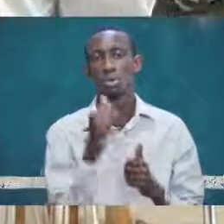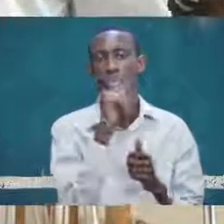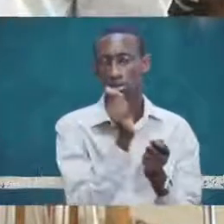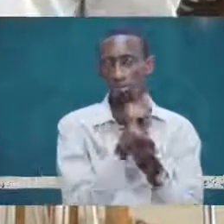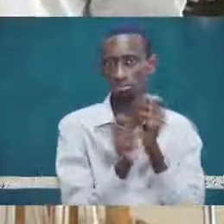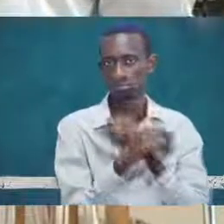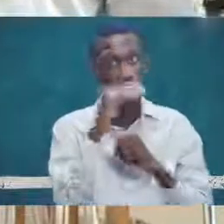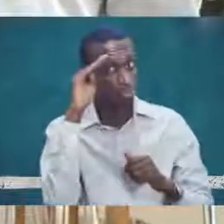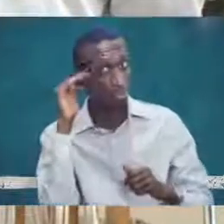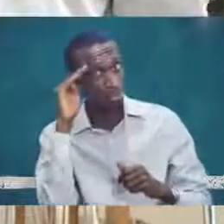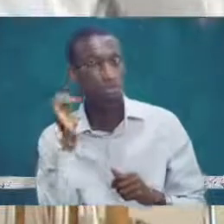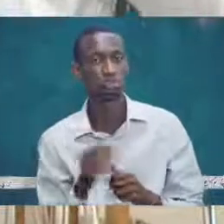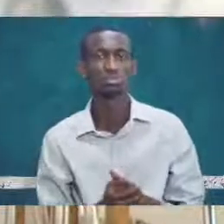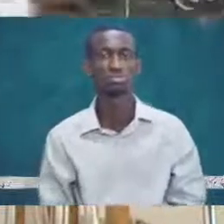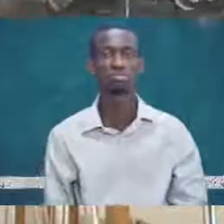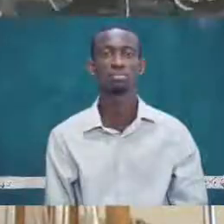to pink again.